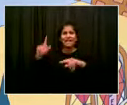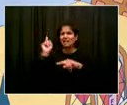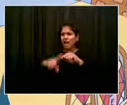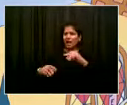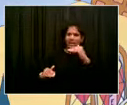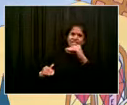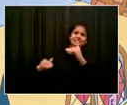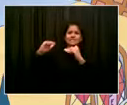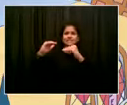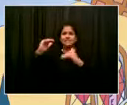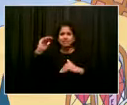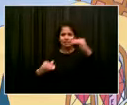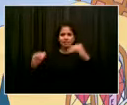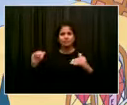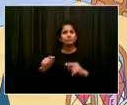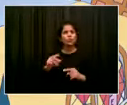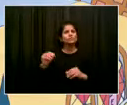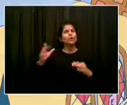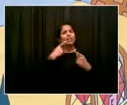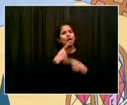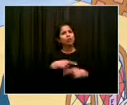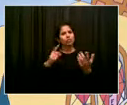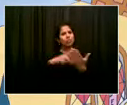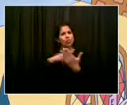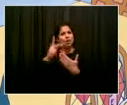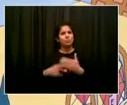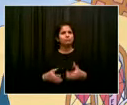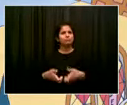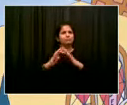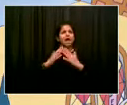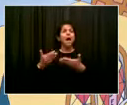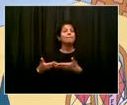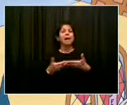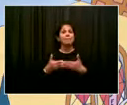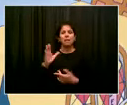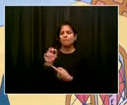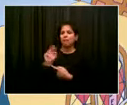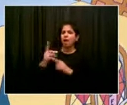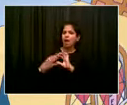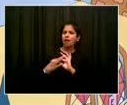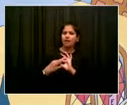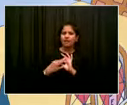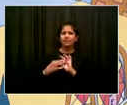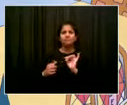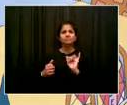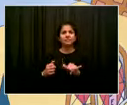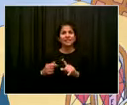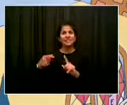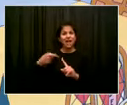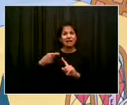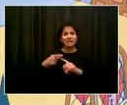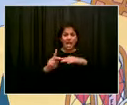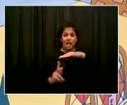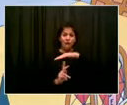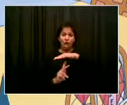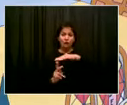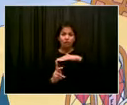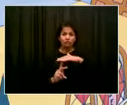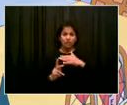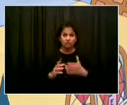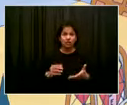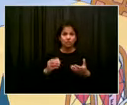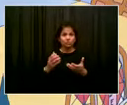we implemented for every single kindergarten student in New York City this year, every single one of them,